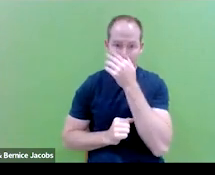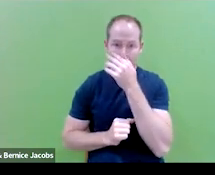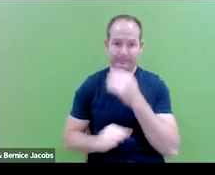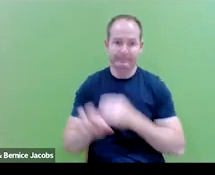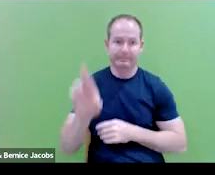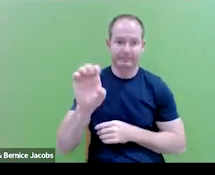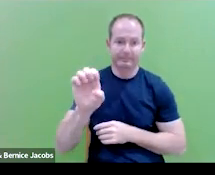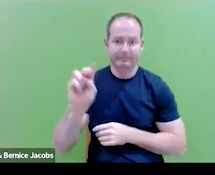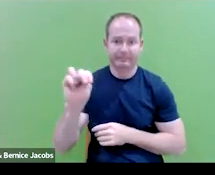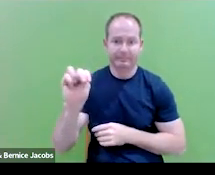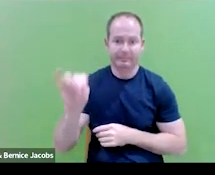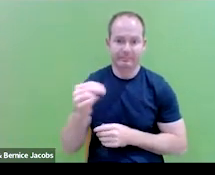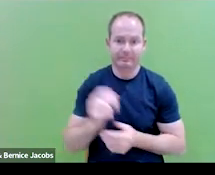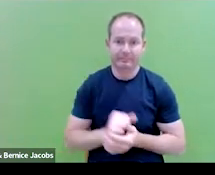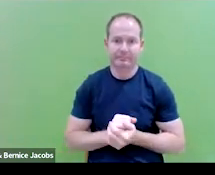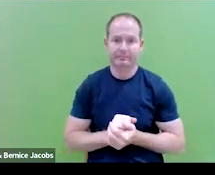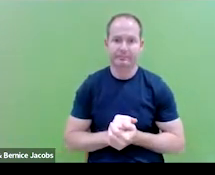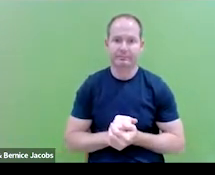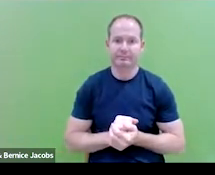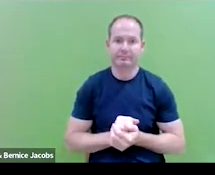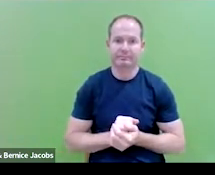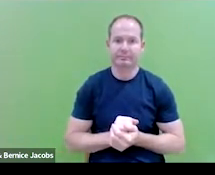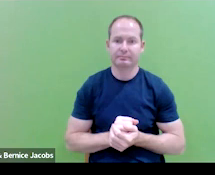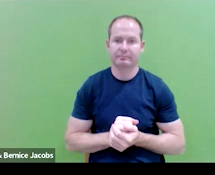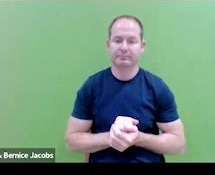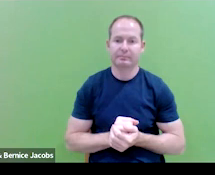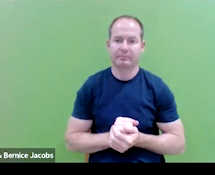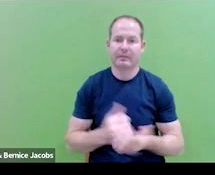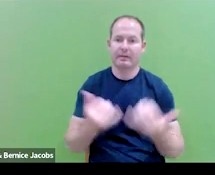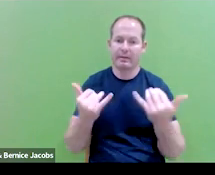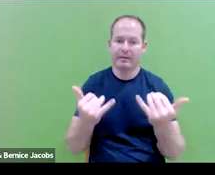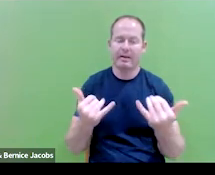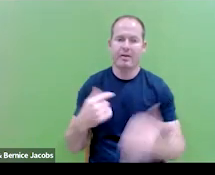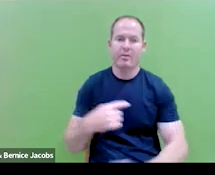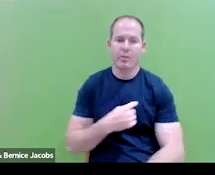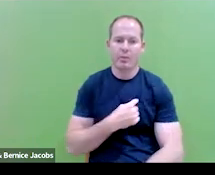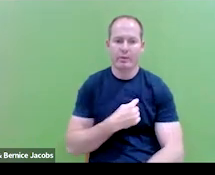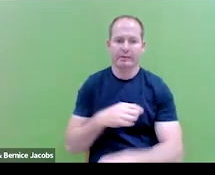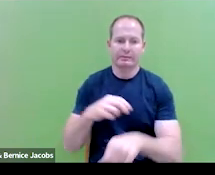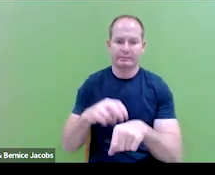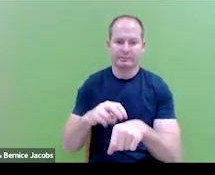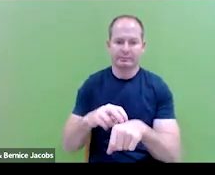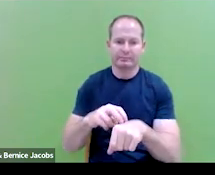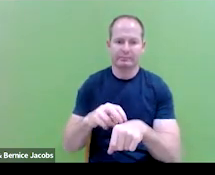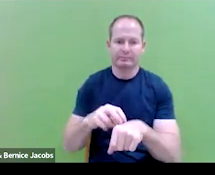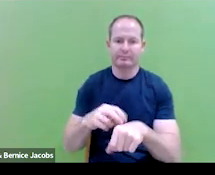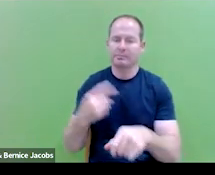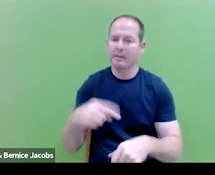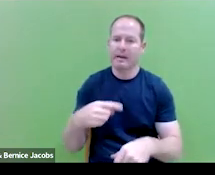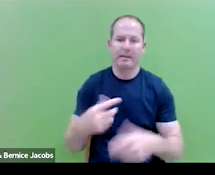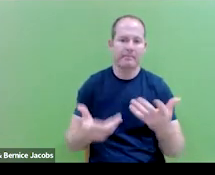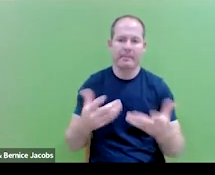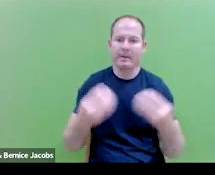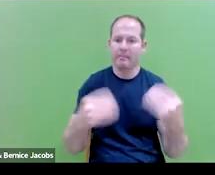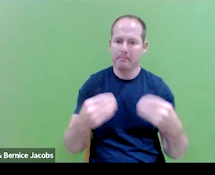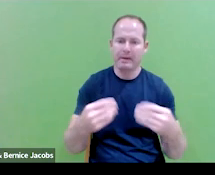in, please. Yes. Could I join your network afterwards? So perhaps could we just have a side chat at the end? And